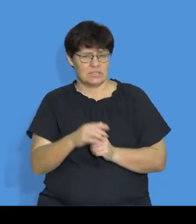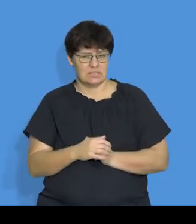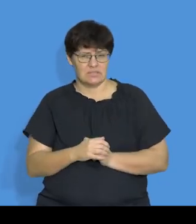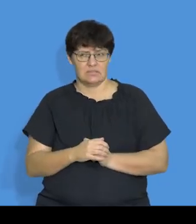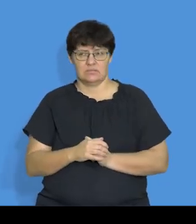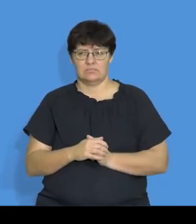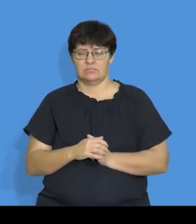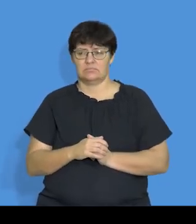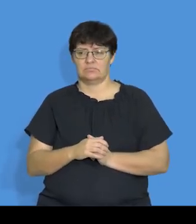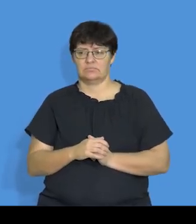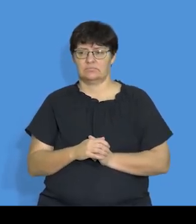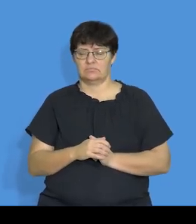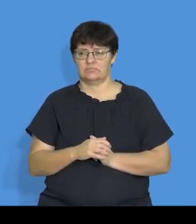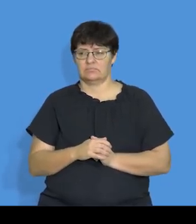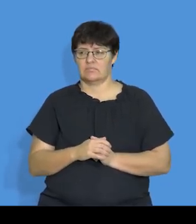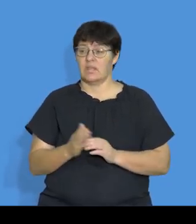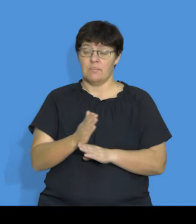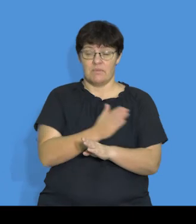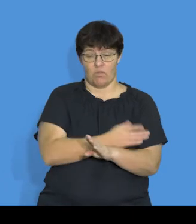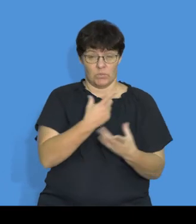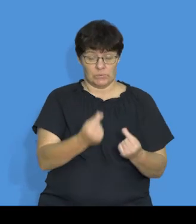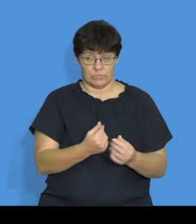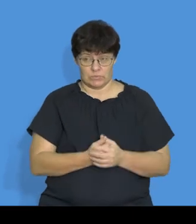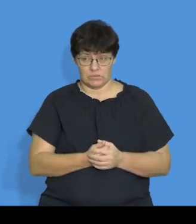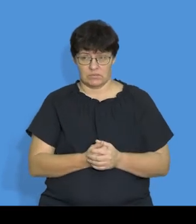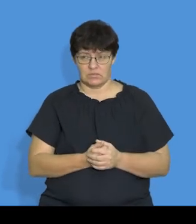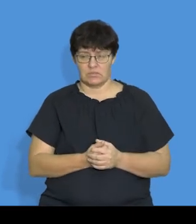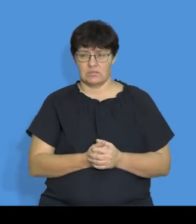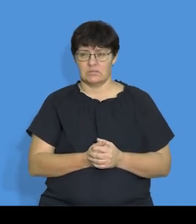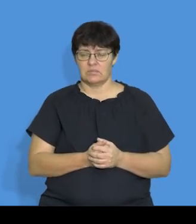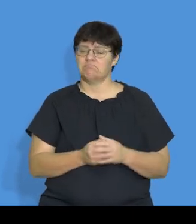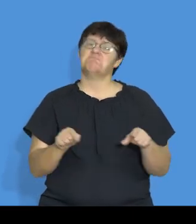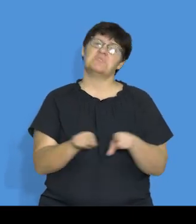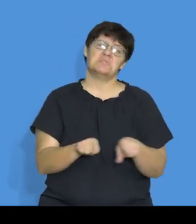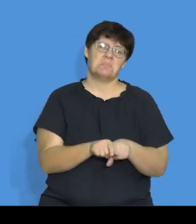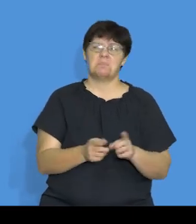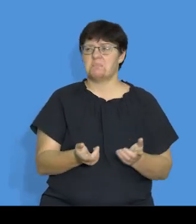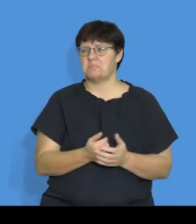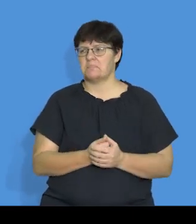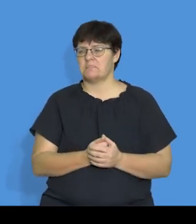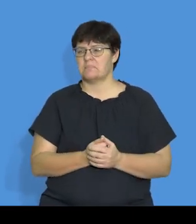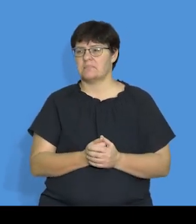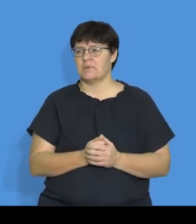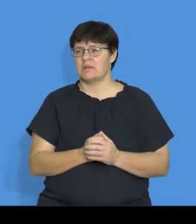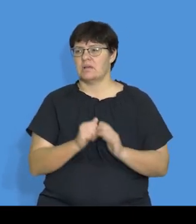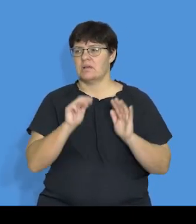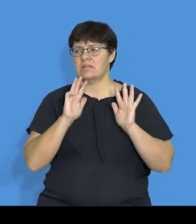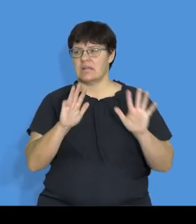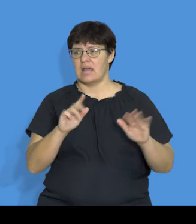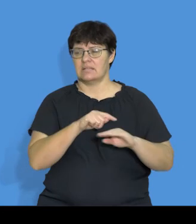to our calculator, but before we do that, we are able to say this is the same as 9 divided